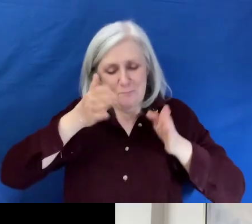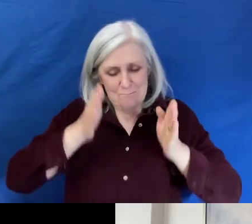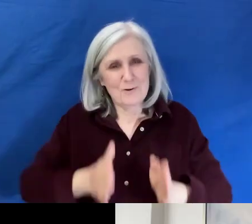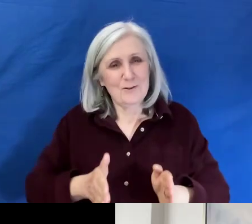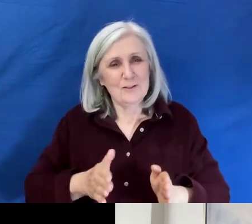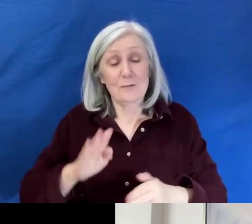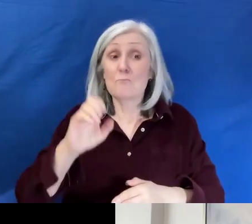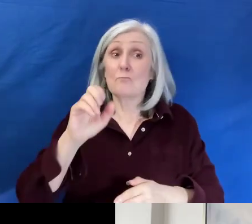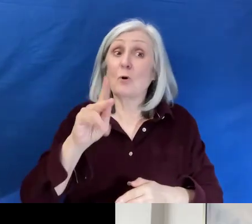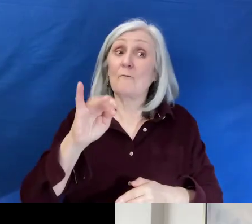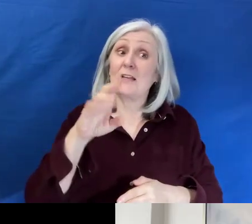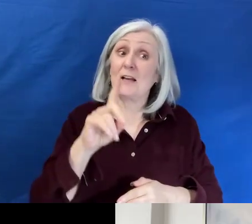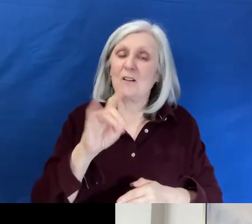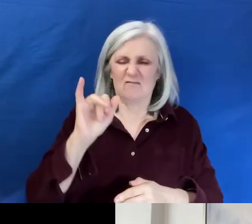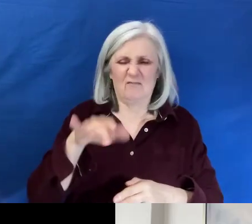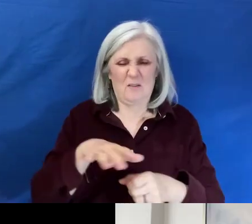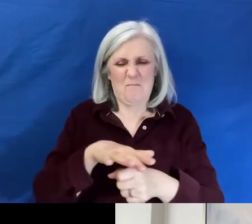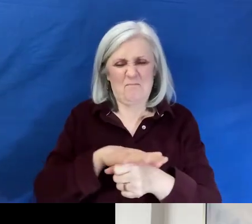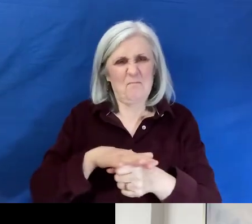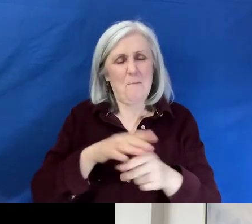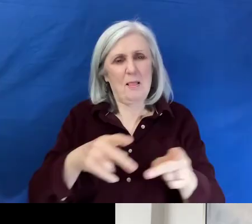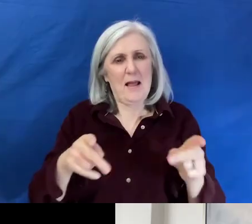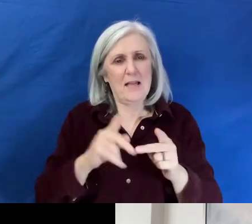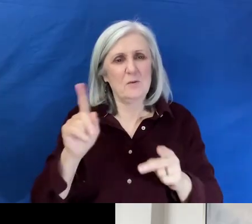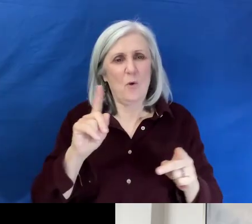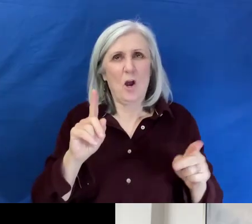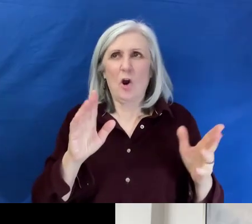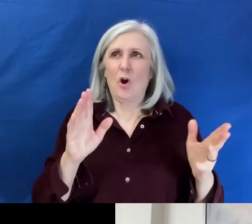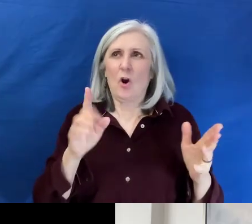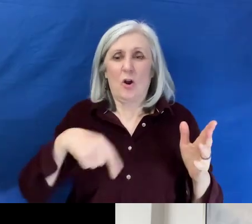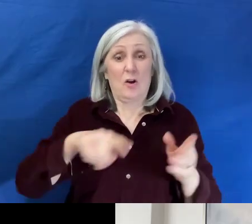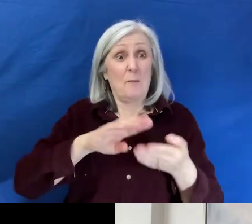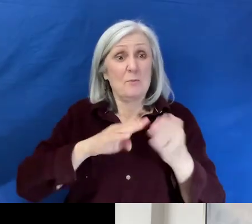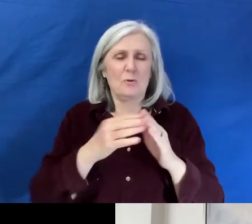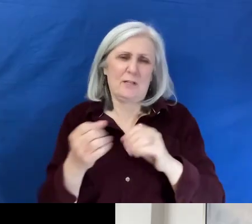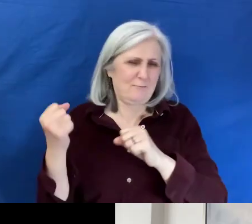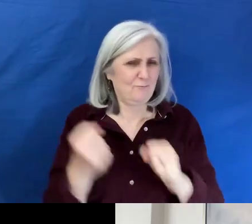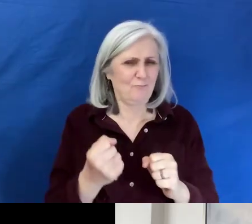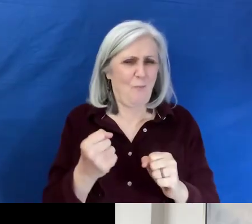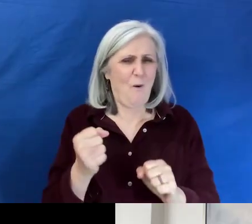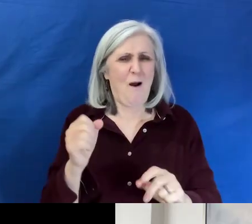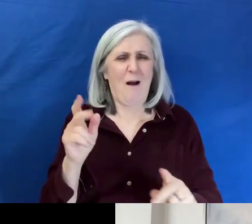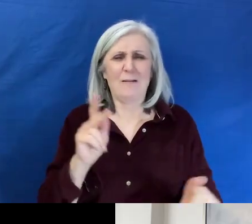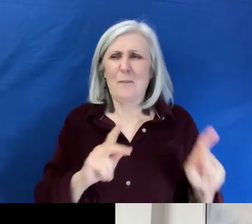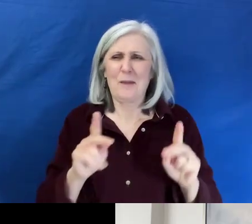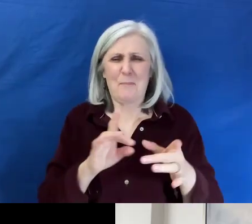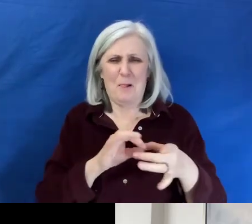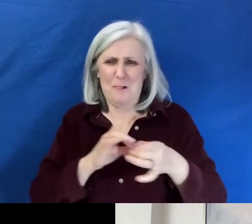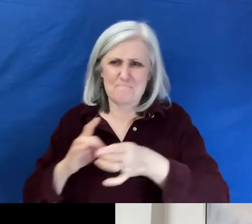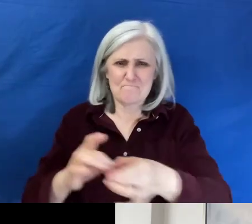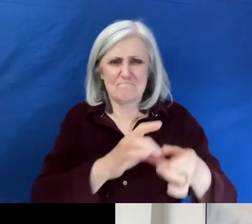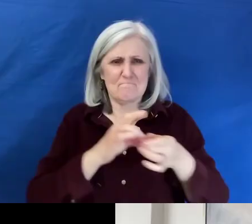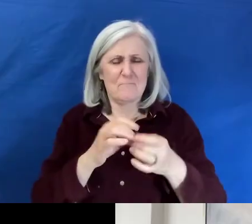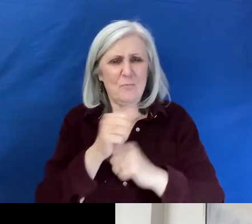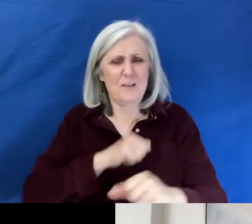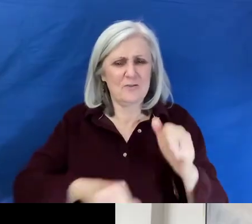Brookfield is one of those places where people, it's such a strong community that people can't help but be connected to each other